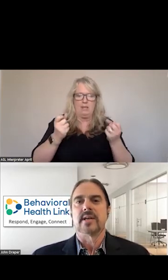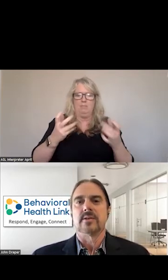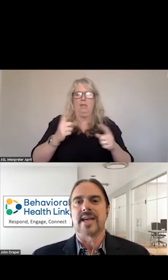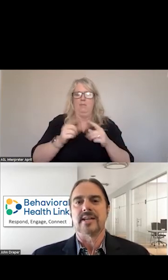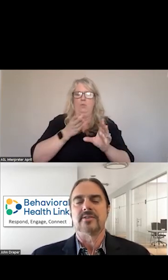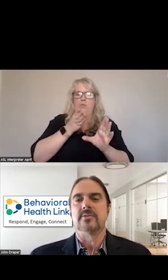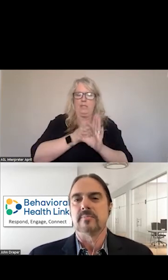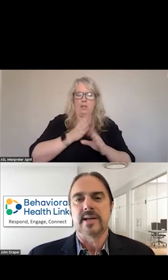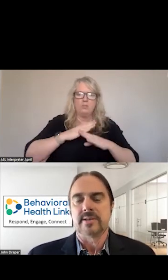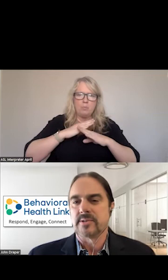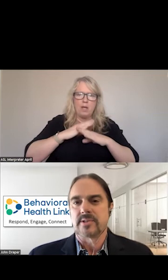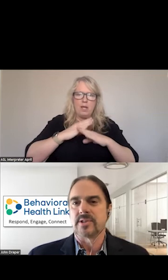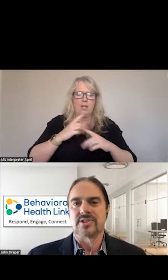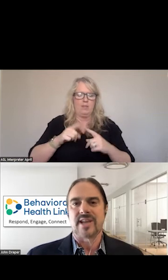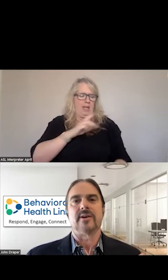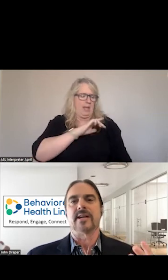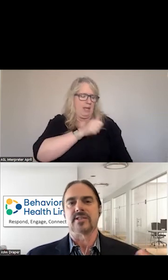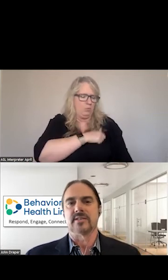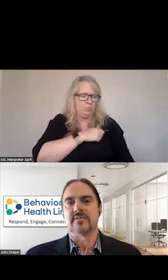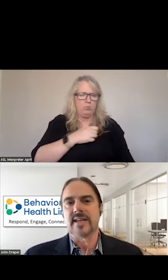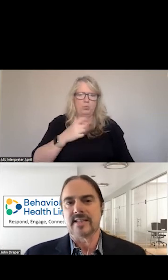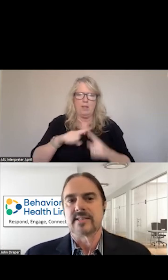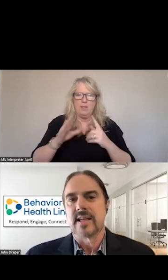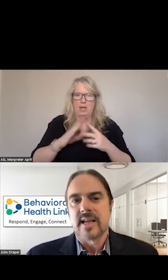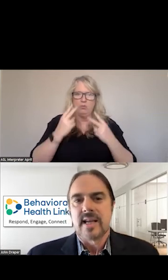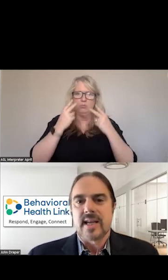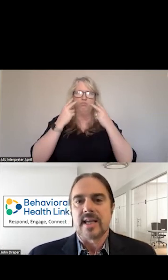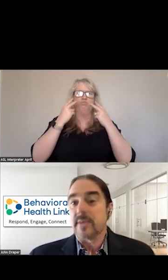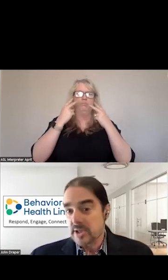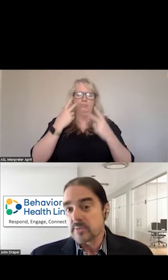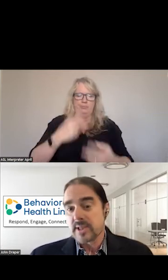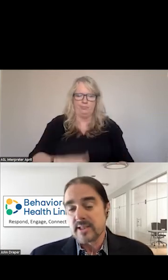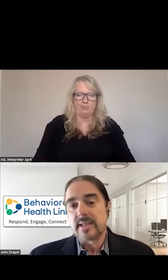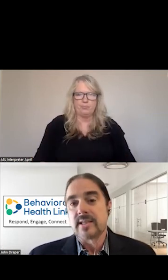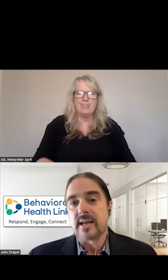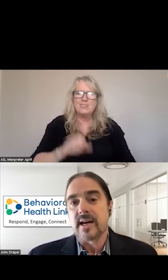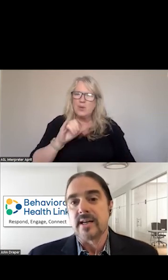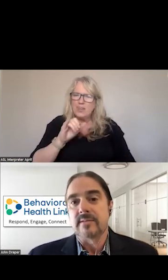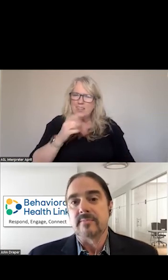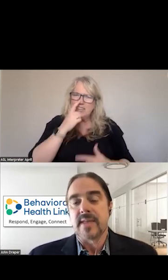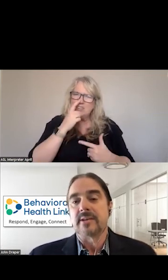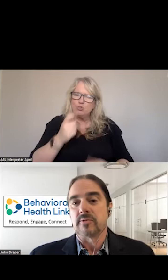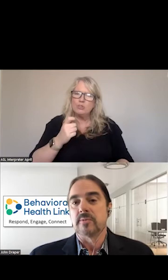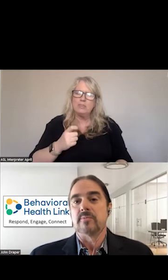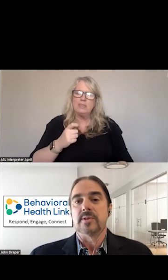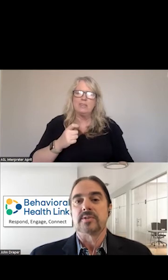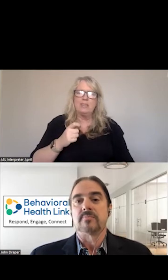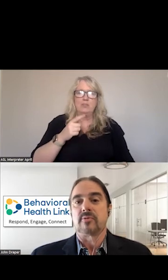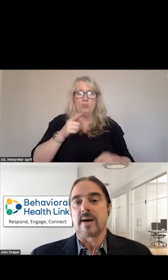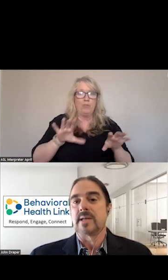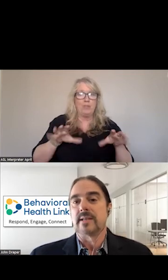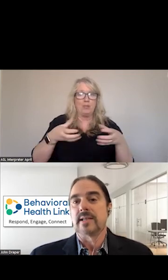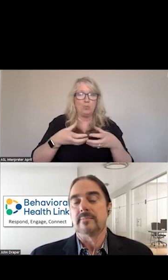barriers, those attitudinal barriers just staring us in the face. And interestingly, that group